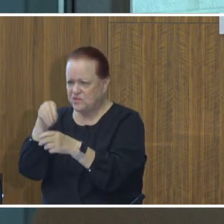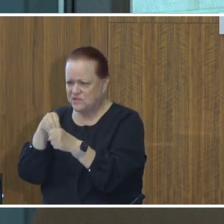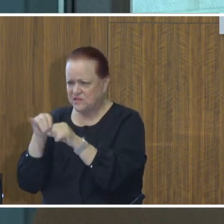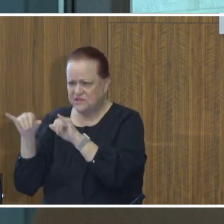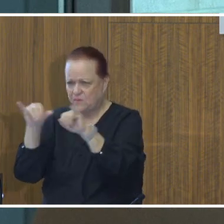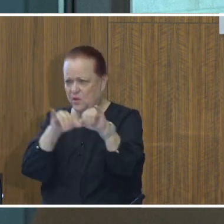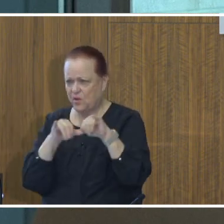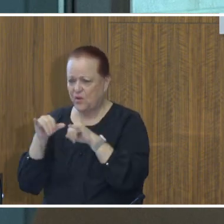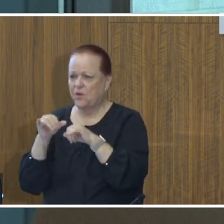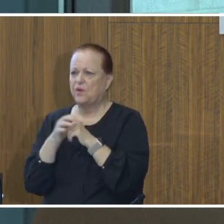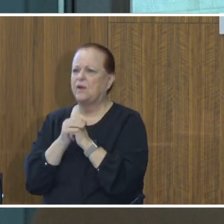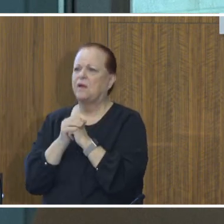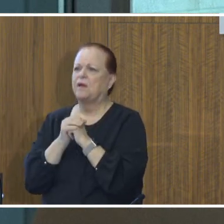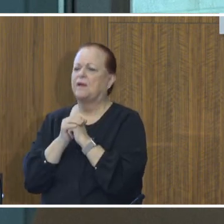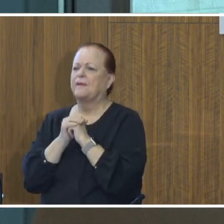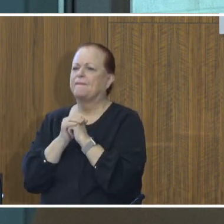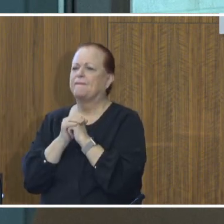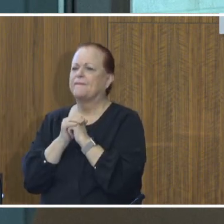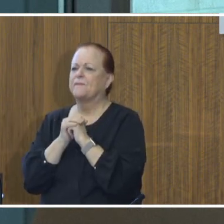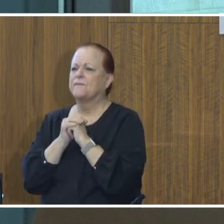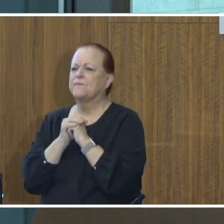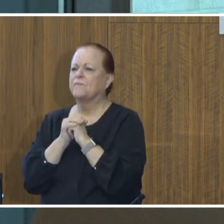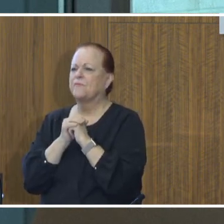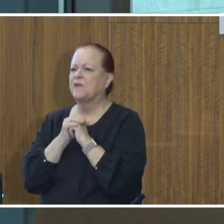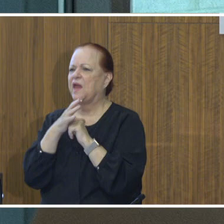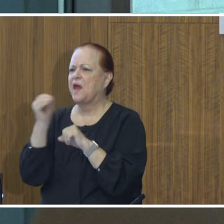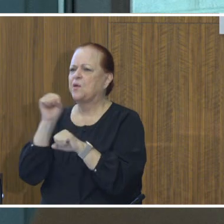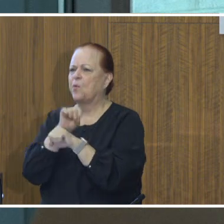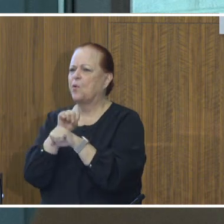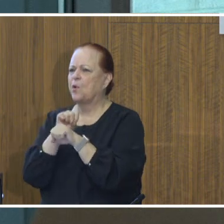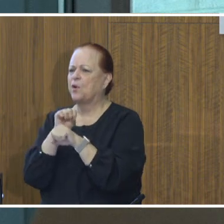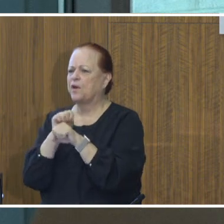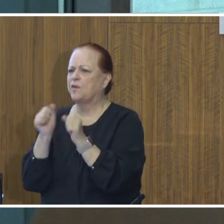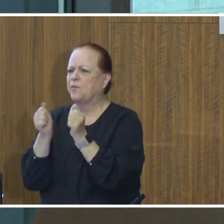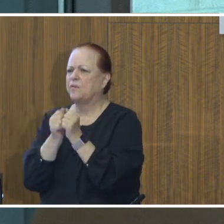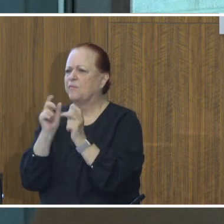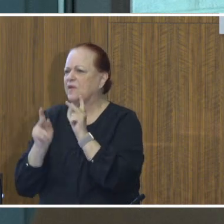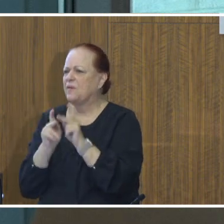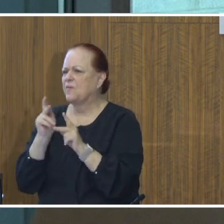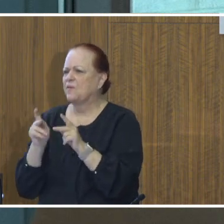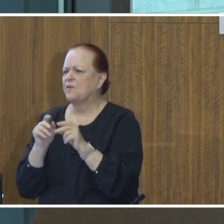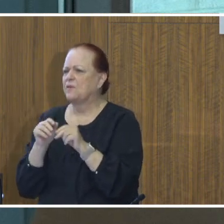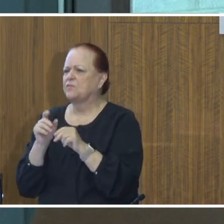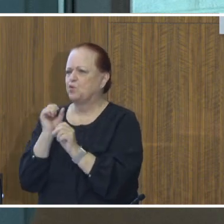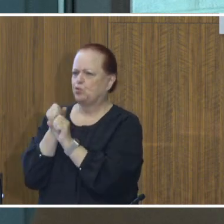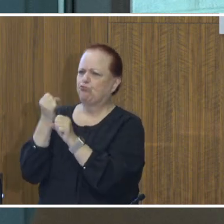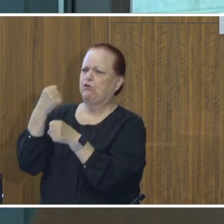this, and obviously working closely with folks to both create